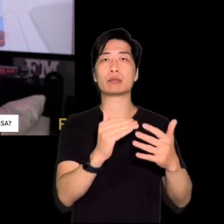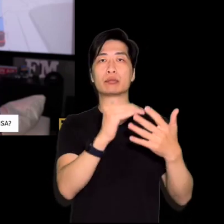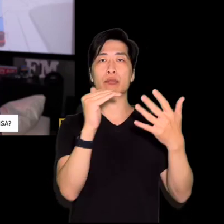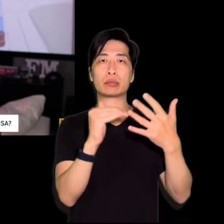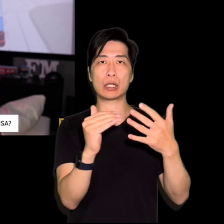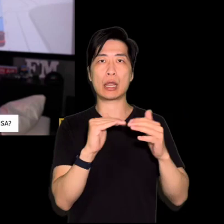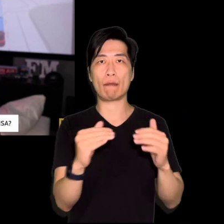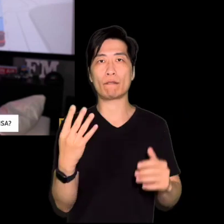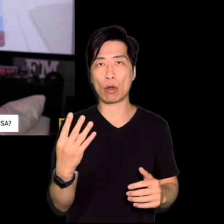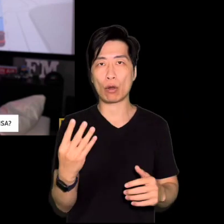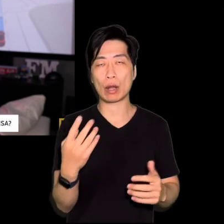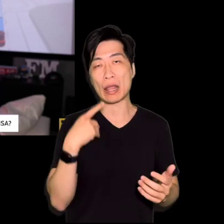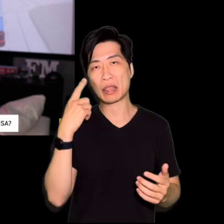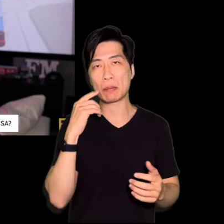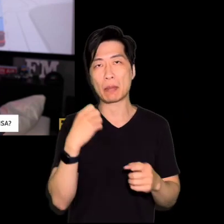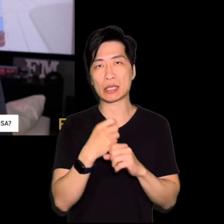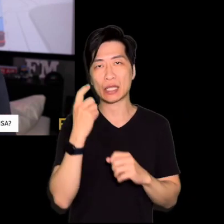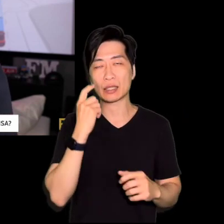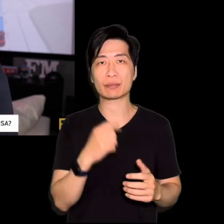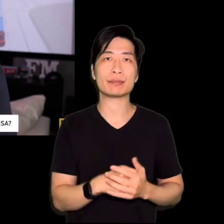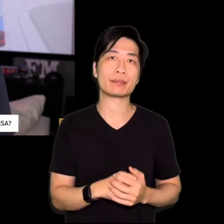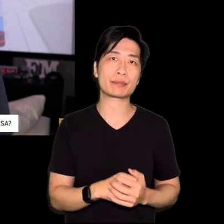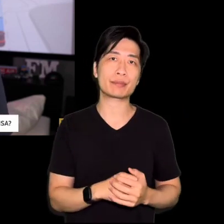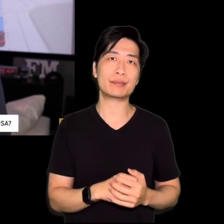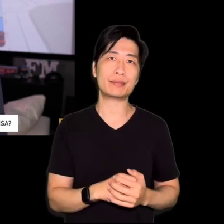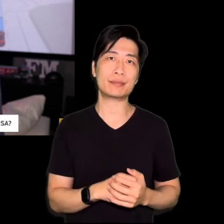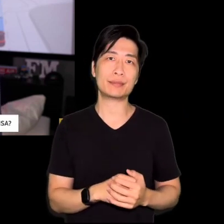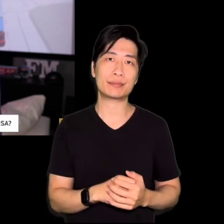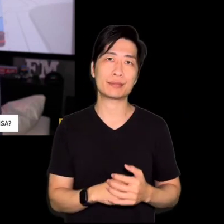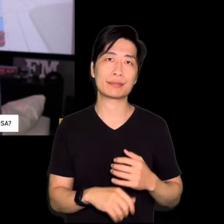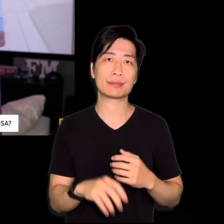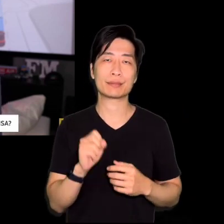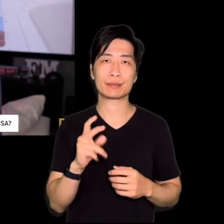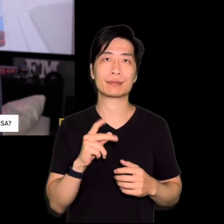then we go to level 4. I think that makes a lot of sense.